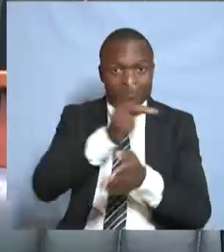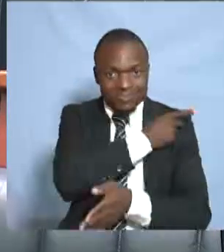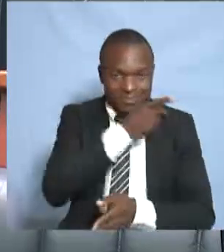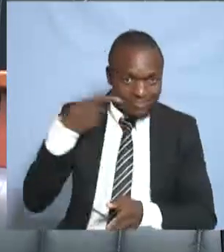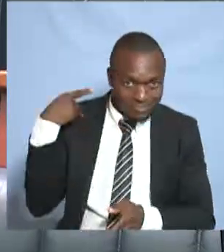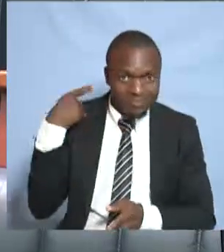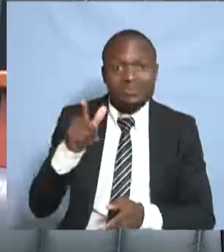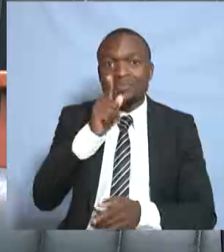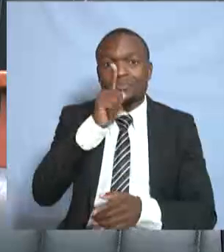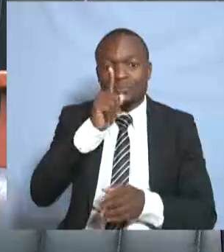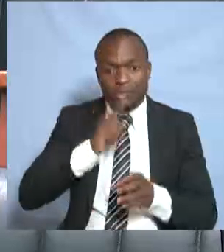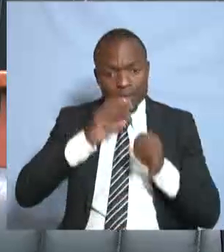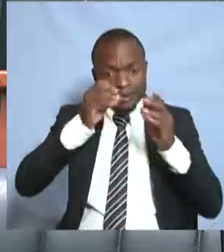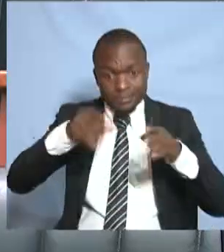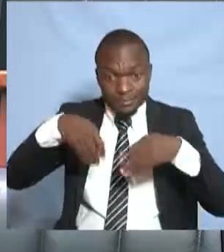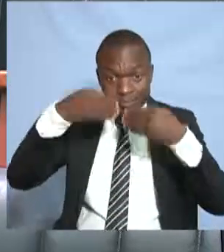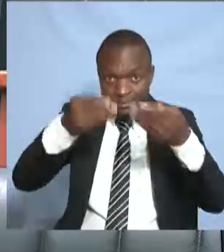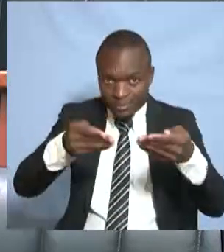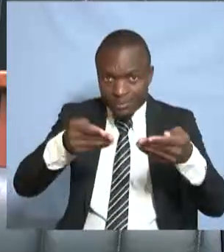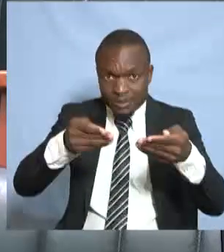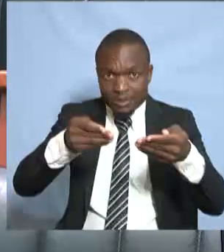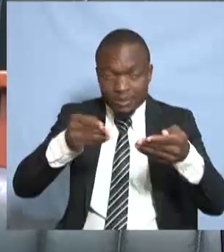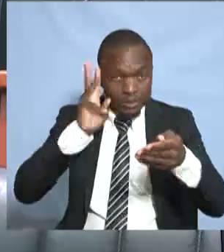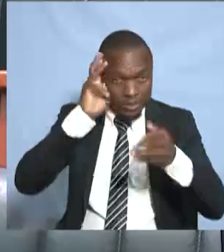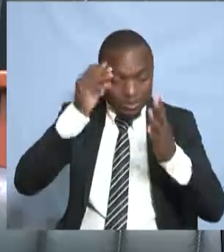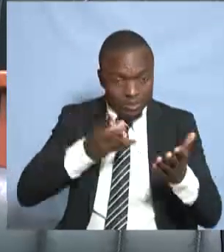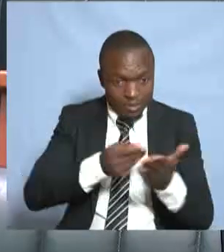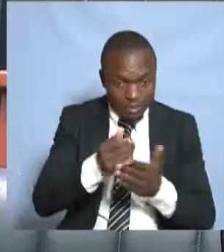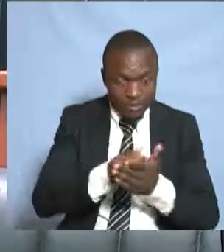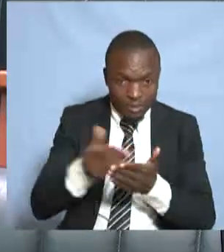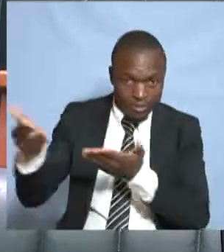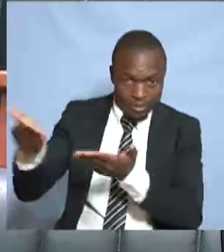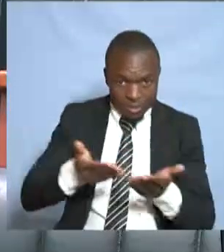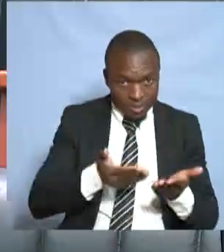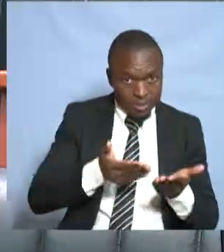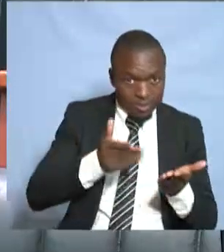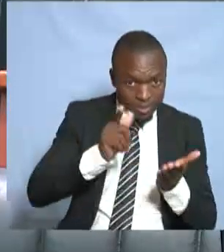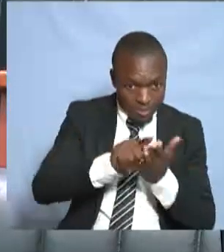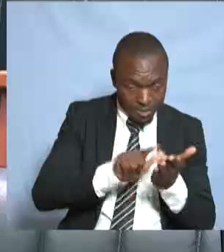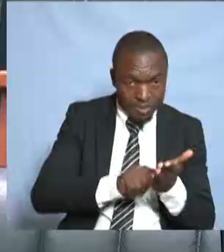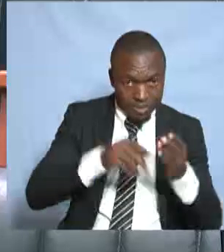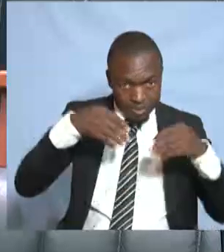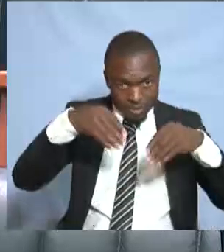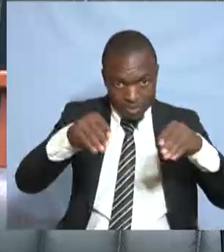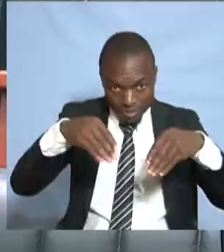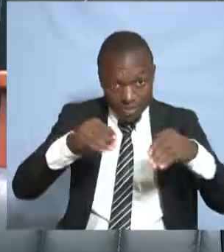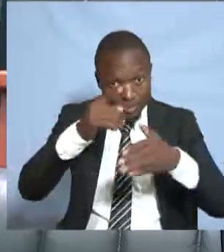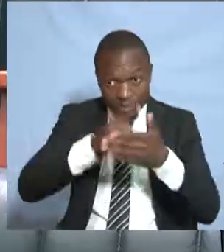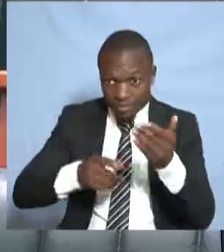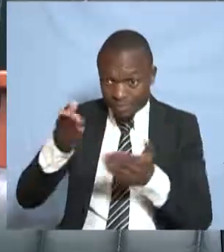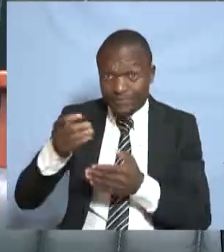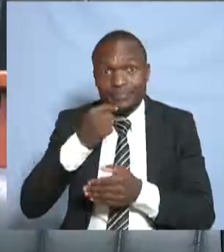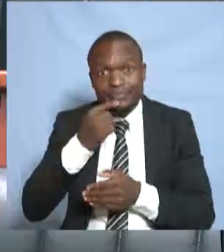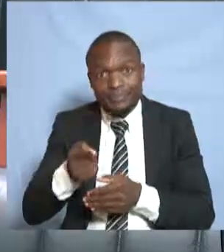Speaker, empowers the Minister of Finance to come up with regulations for disposal. What am I trying to